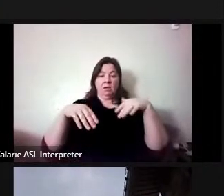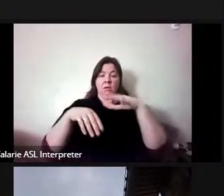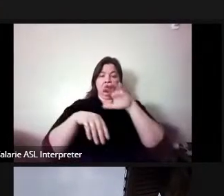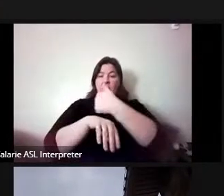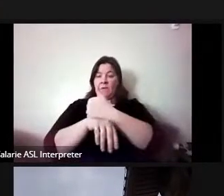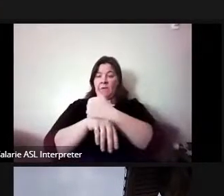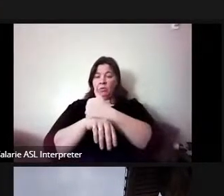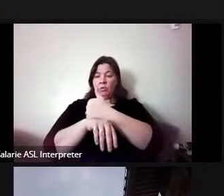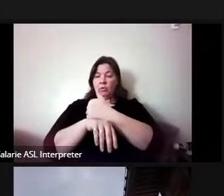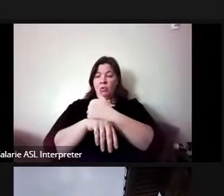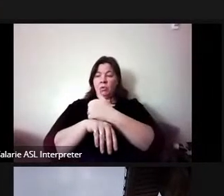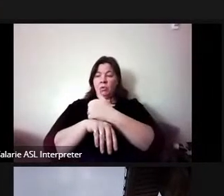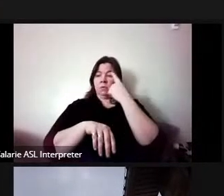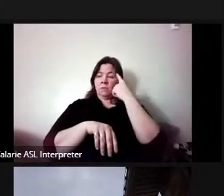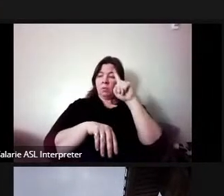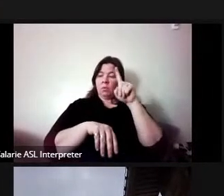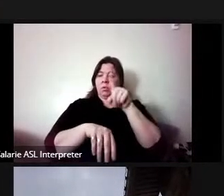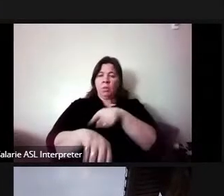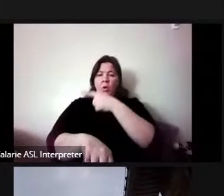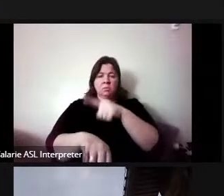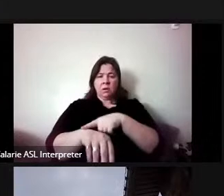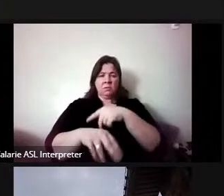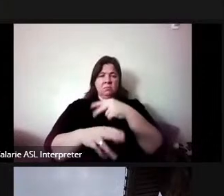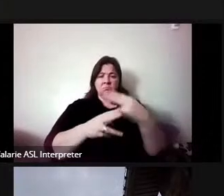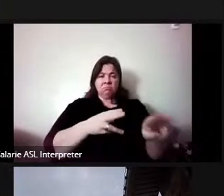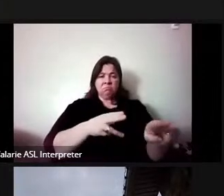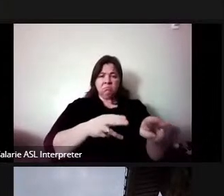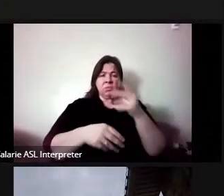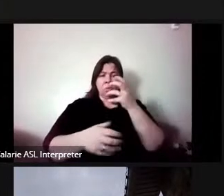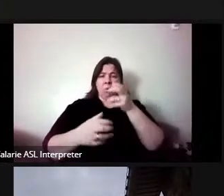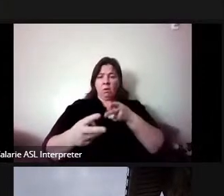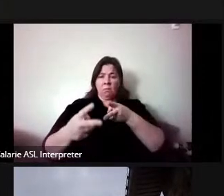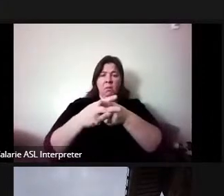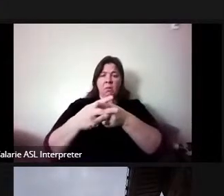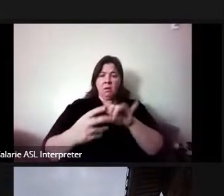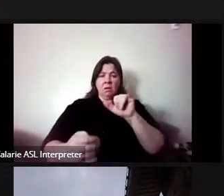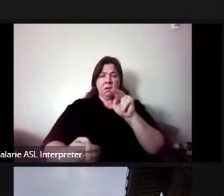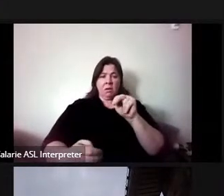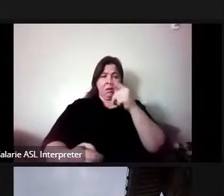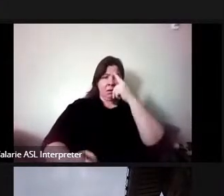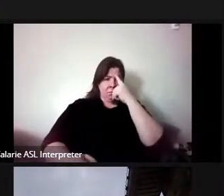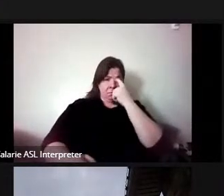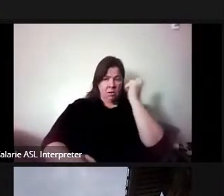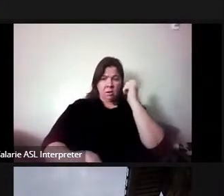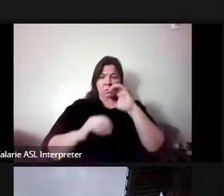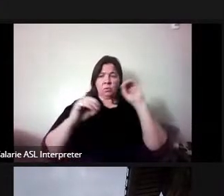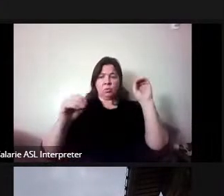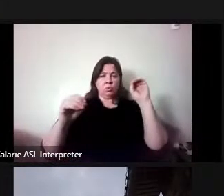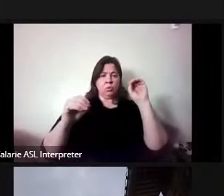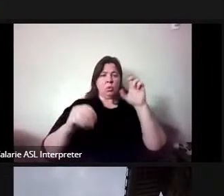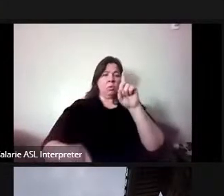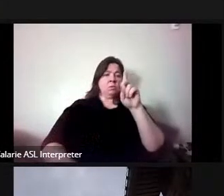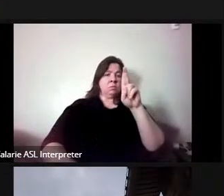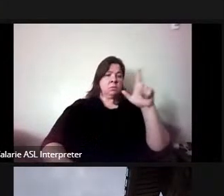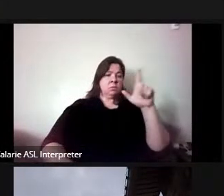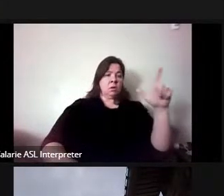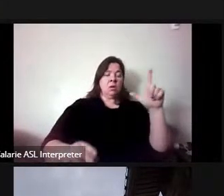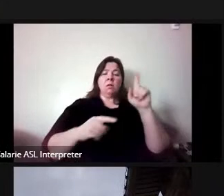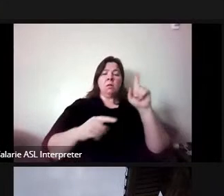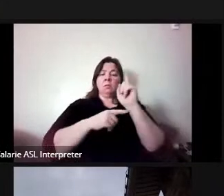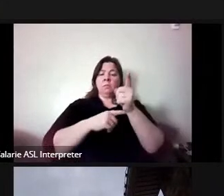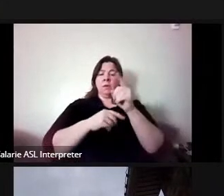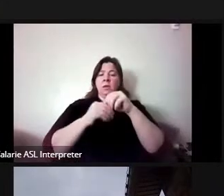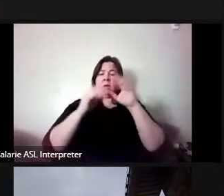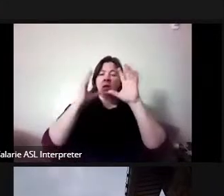founder, you wanted to plug in, because there is no dull moment in these webinars.